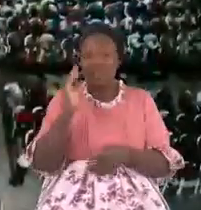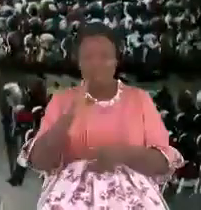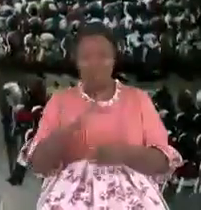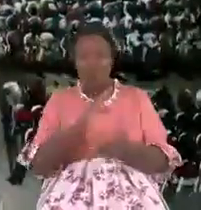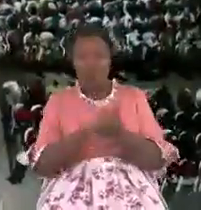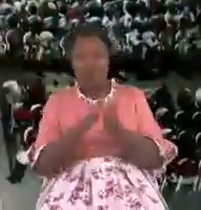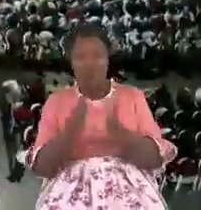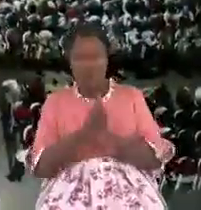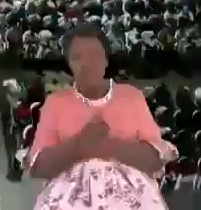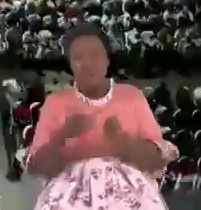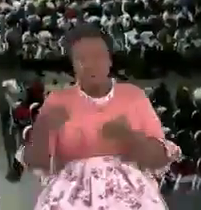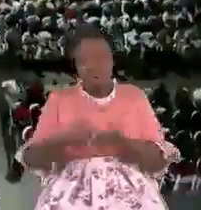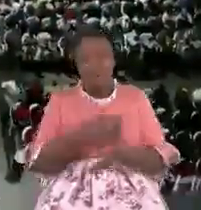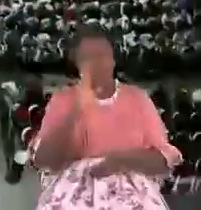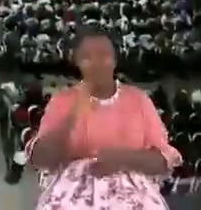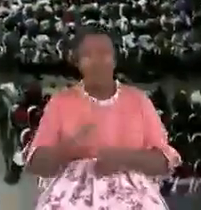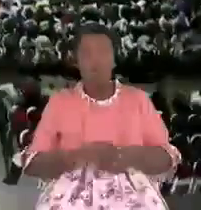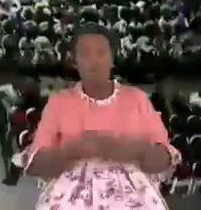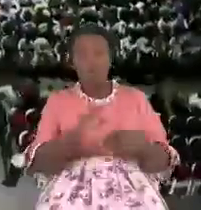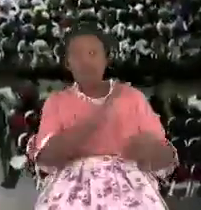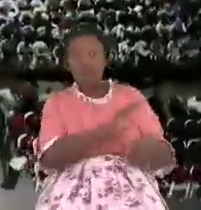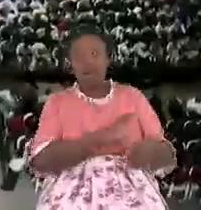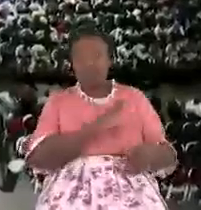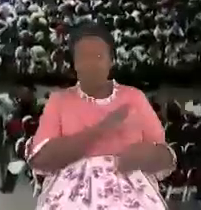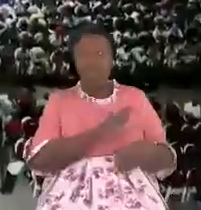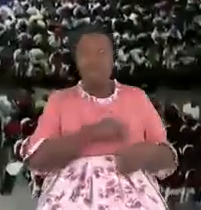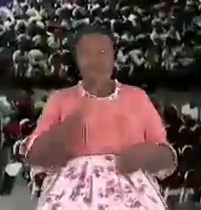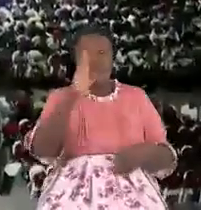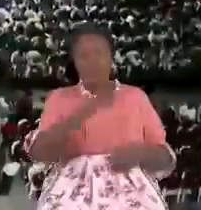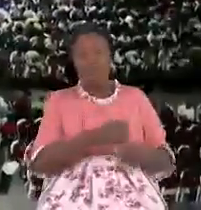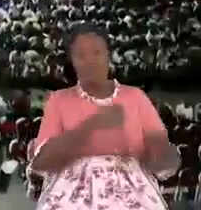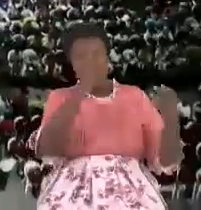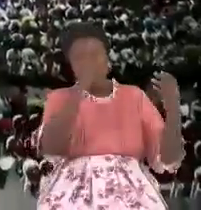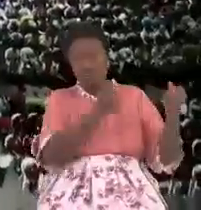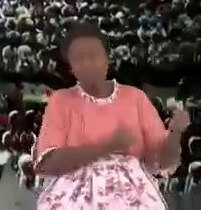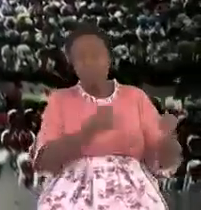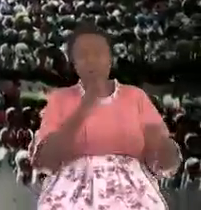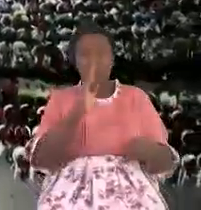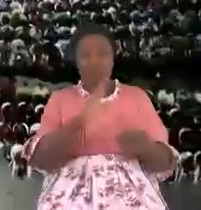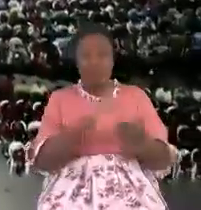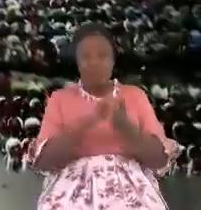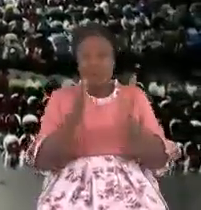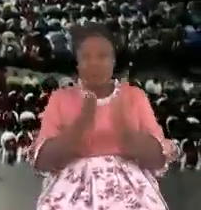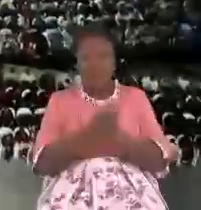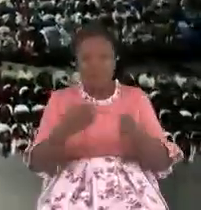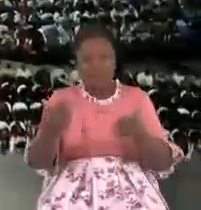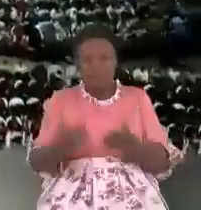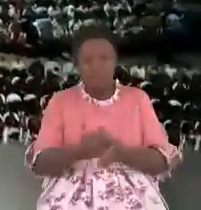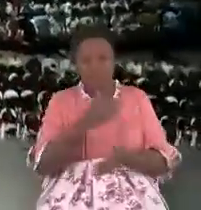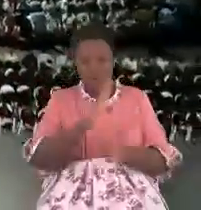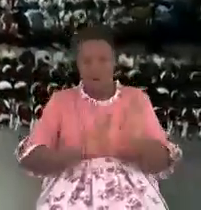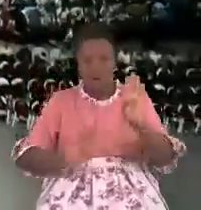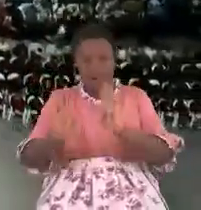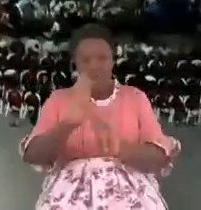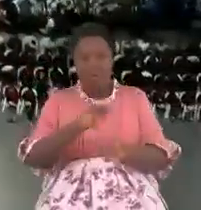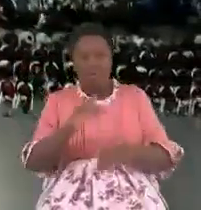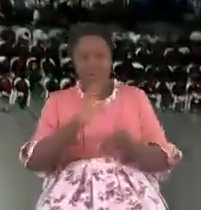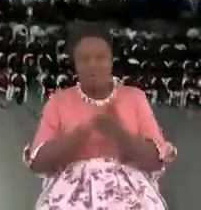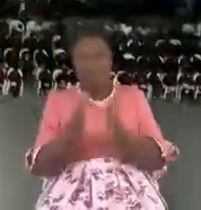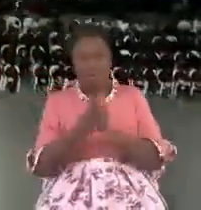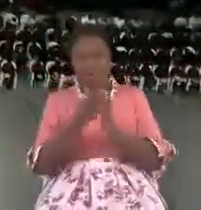character will become new your behavior will become new your disposition